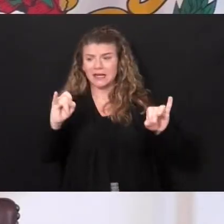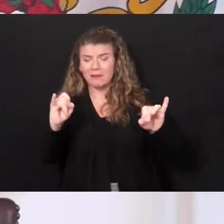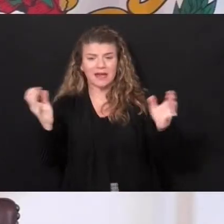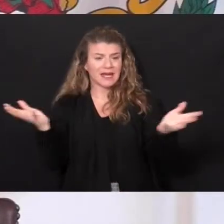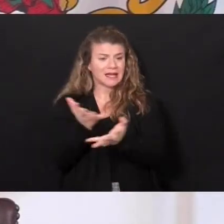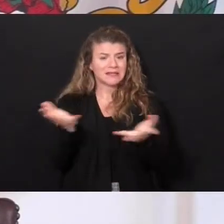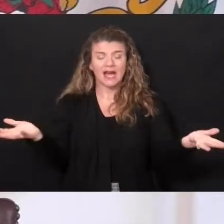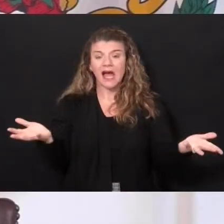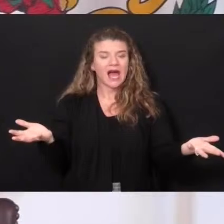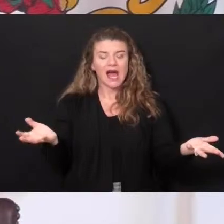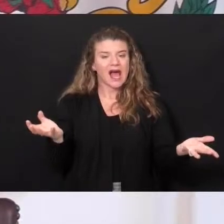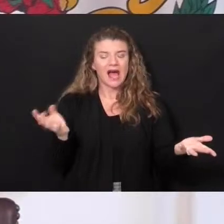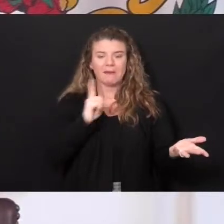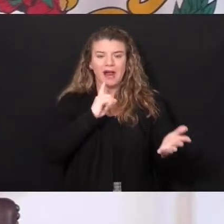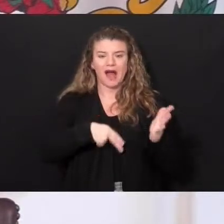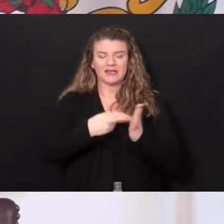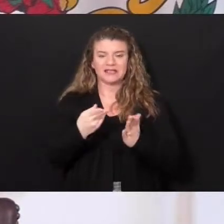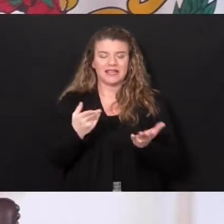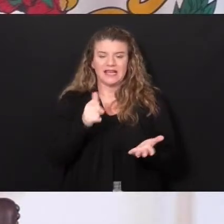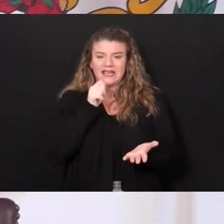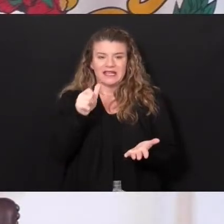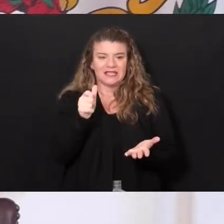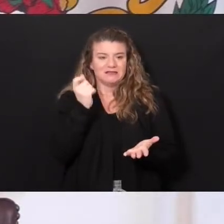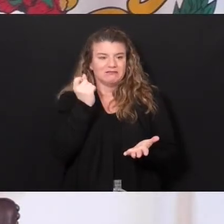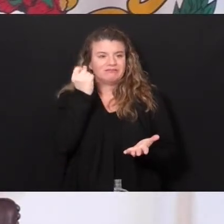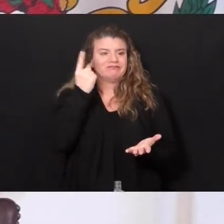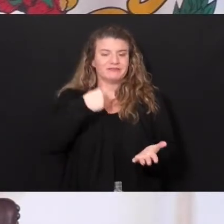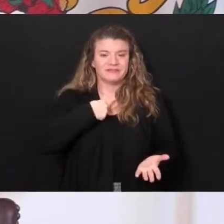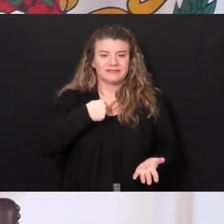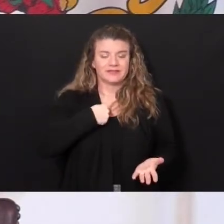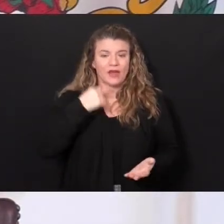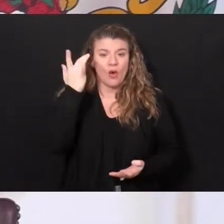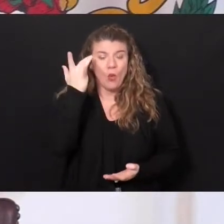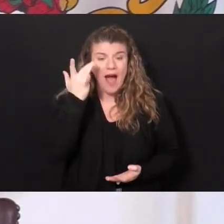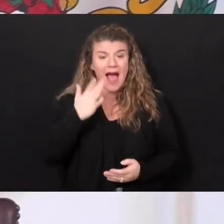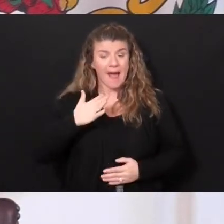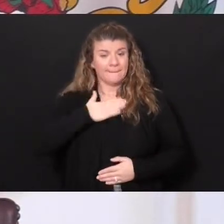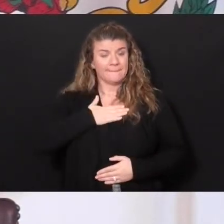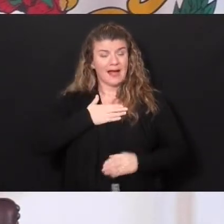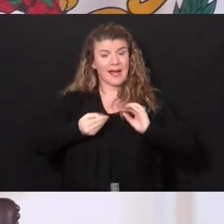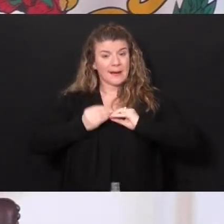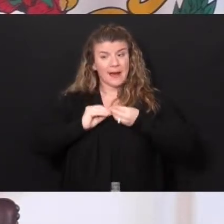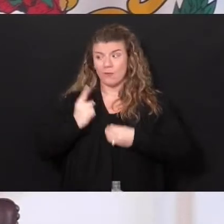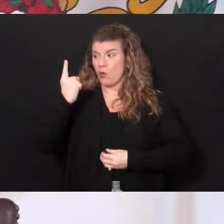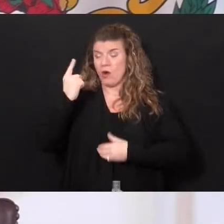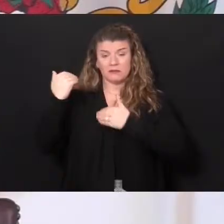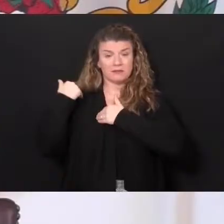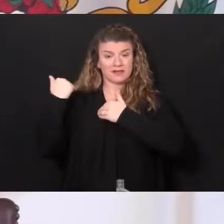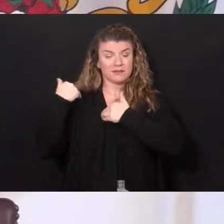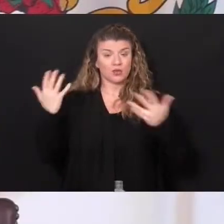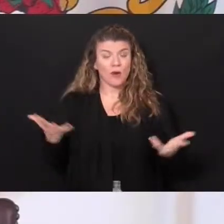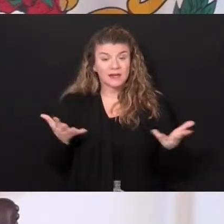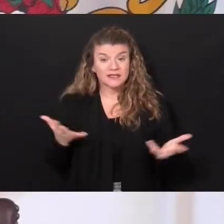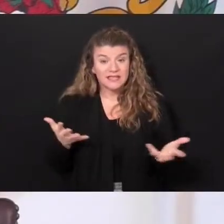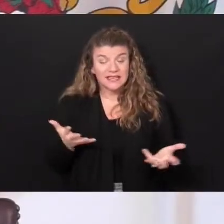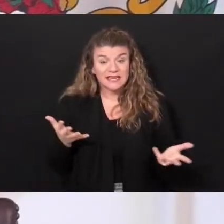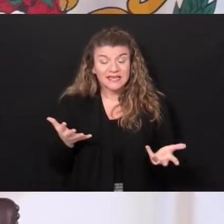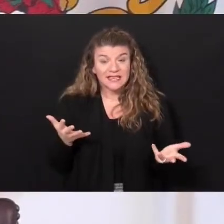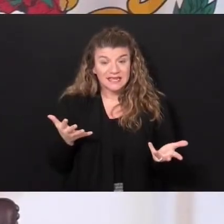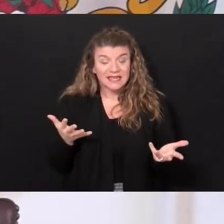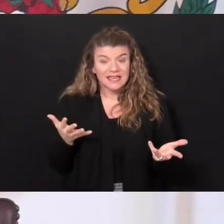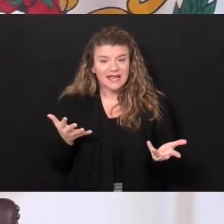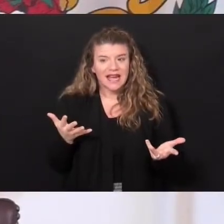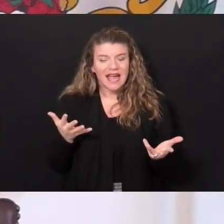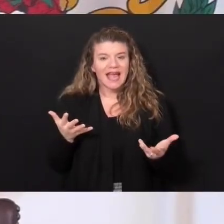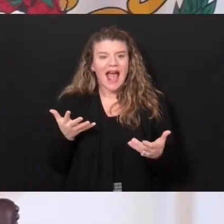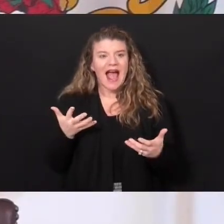because at the number one responsibility that I have and will always be this way is to absolutely be a